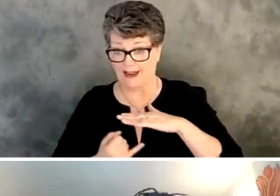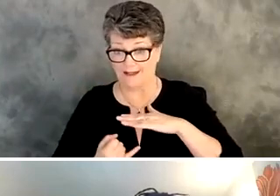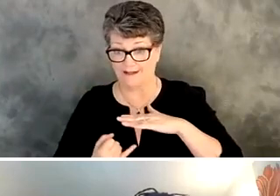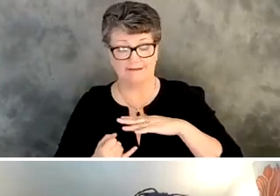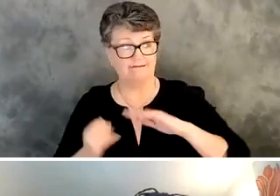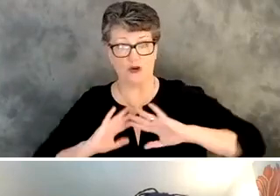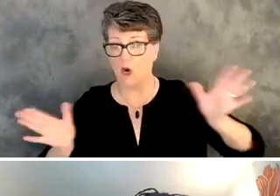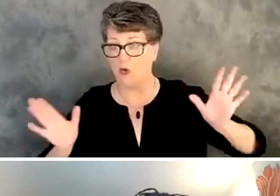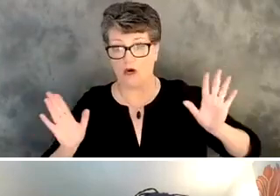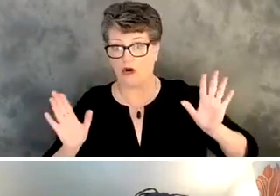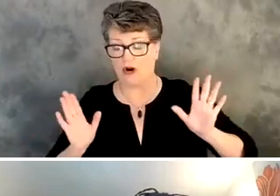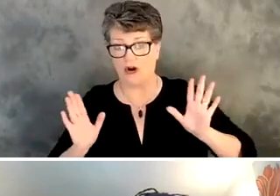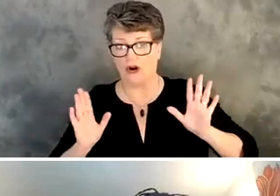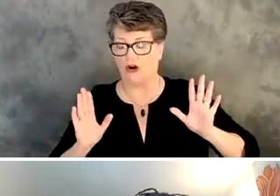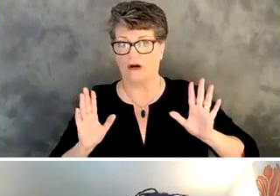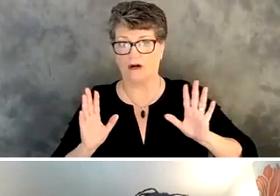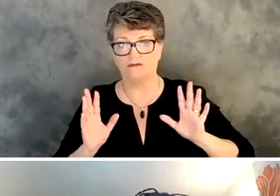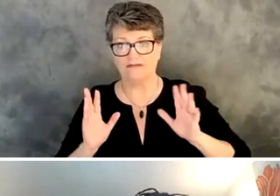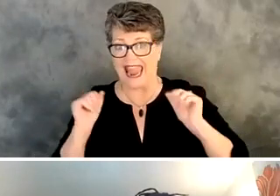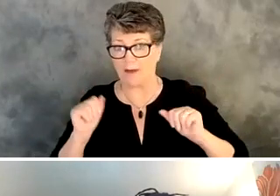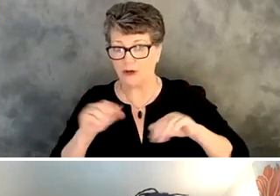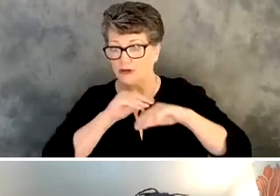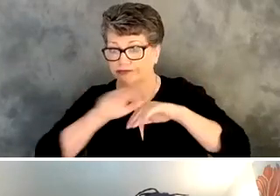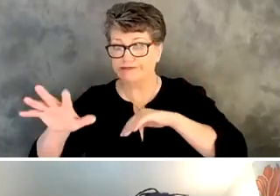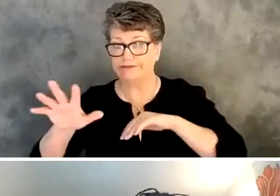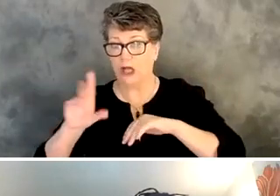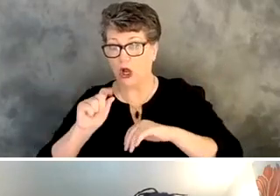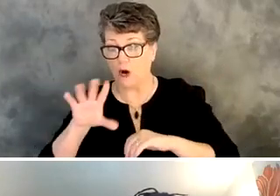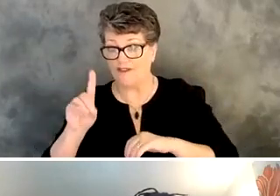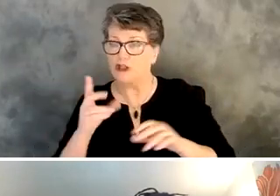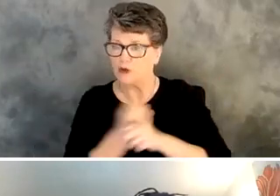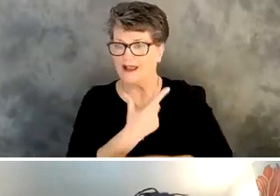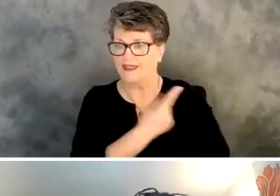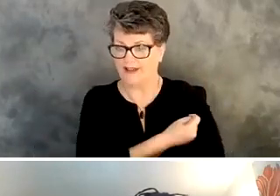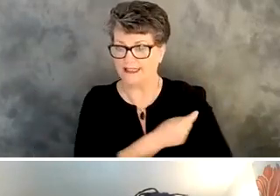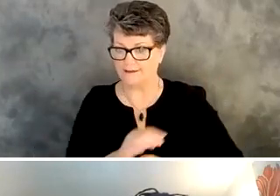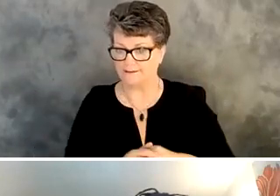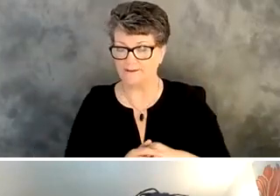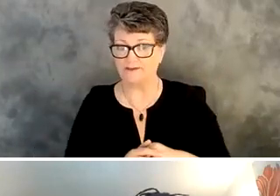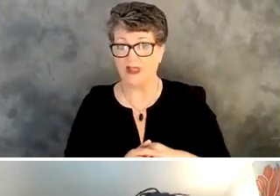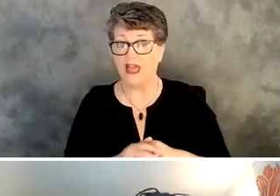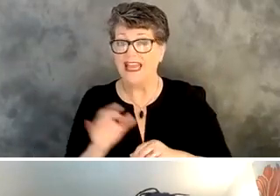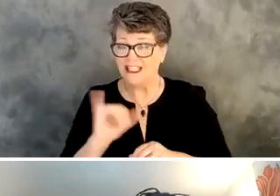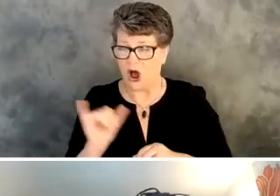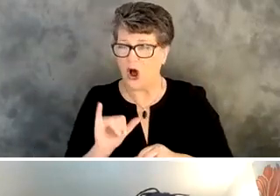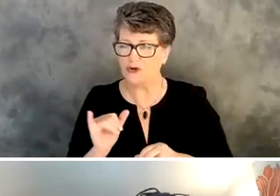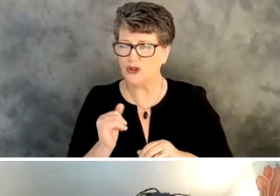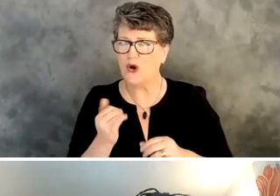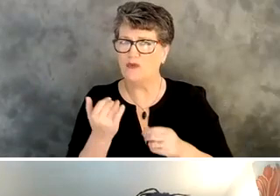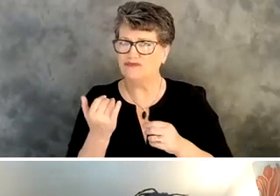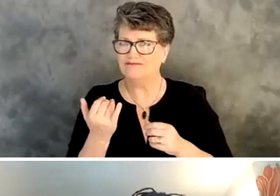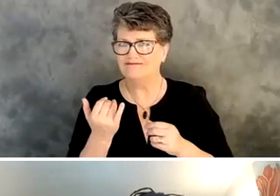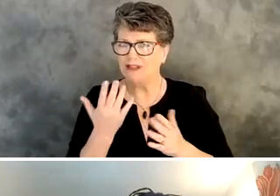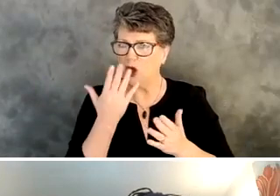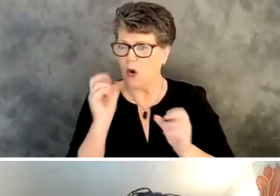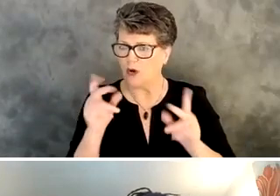longer considered infectious or contagious from COVID, you can get the COVID vaccine. It's also reasonable to wait 90